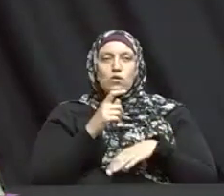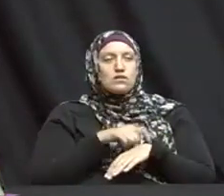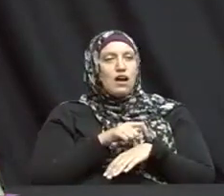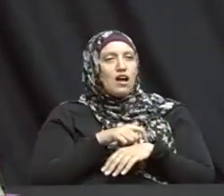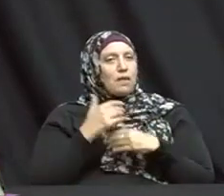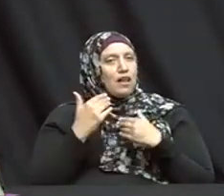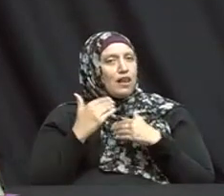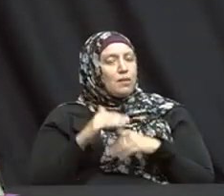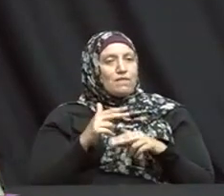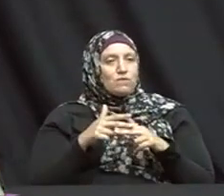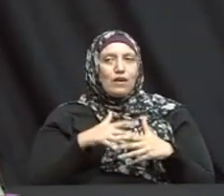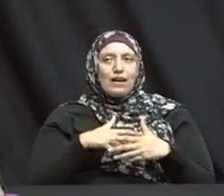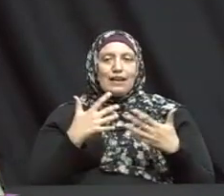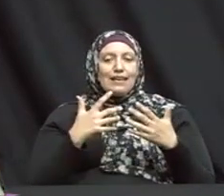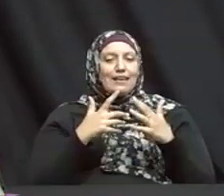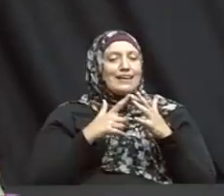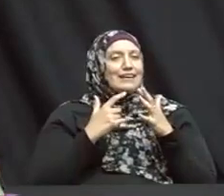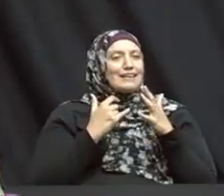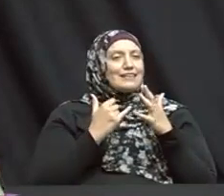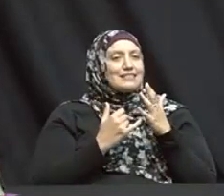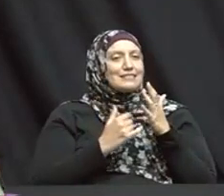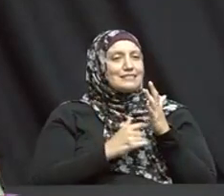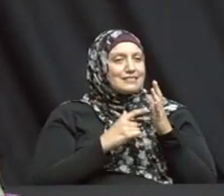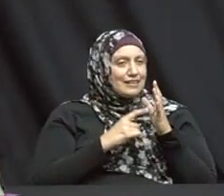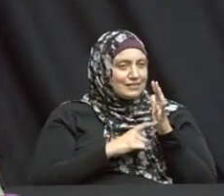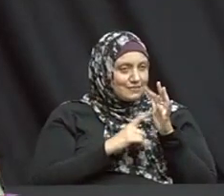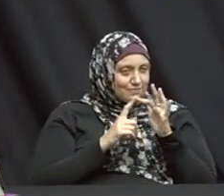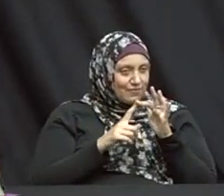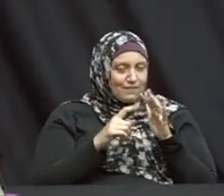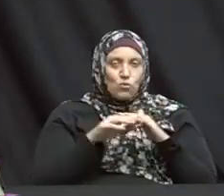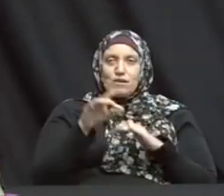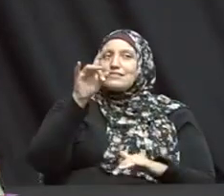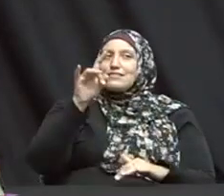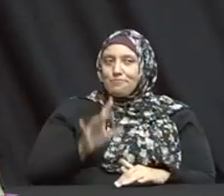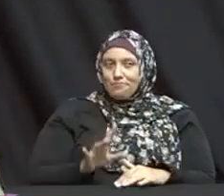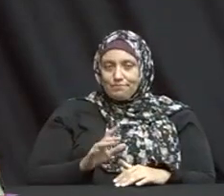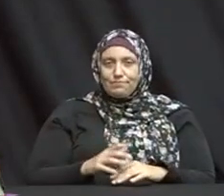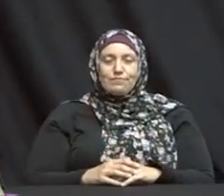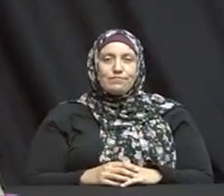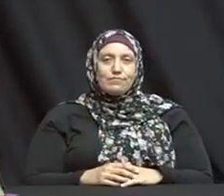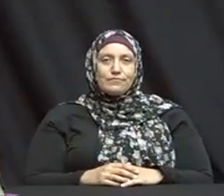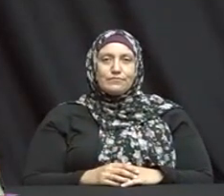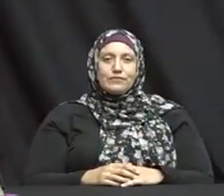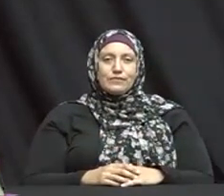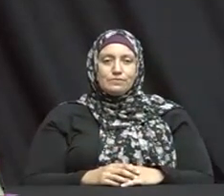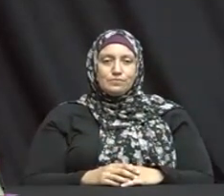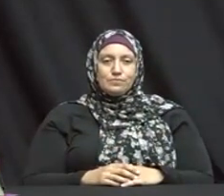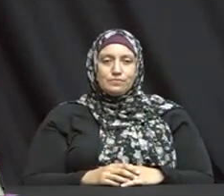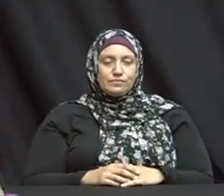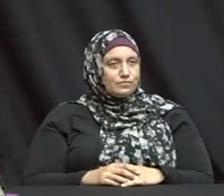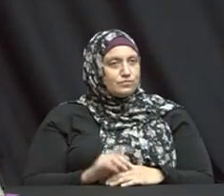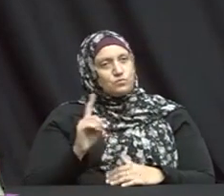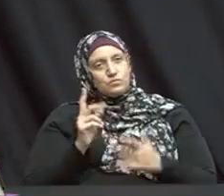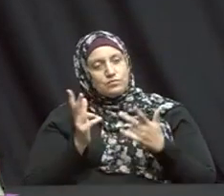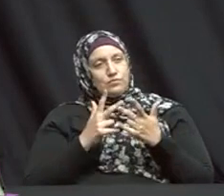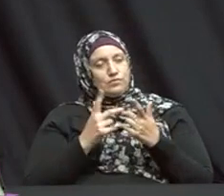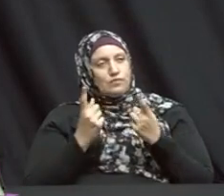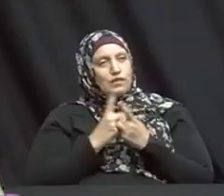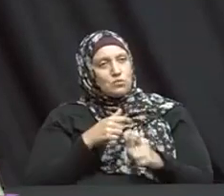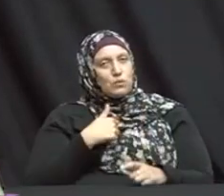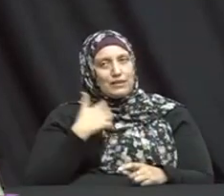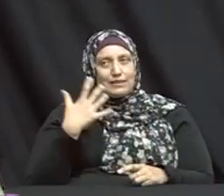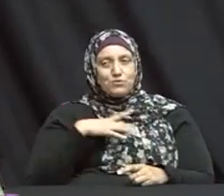We've kind of touched on this already, but what other aspects are there that Australian law